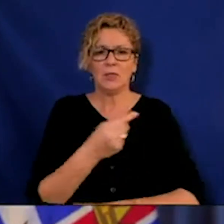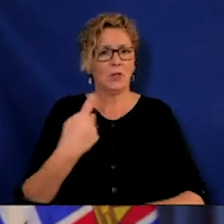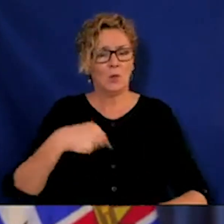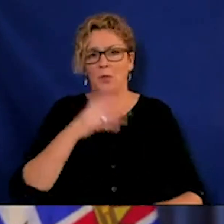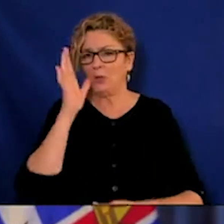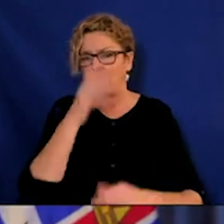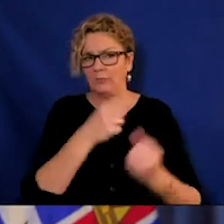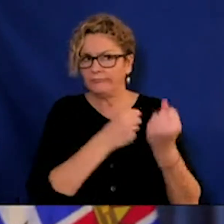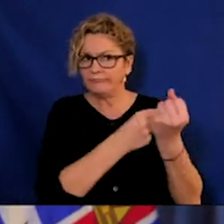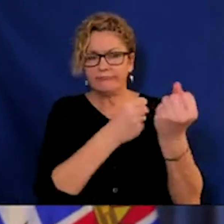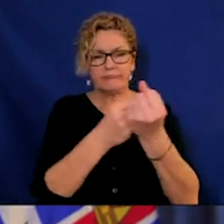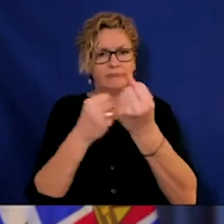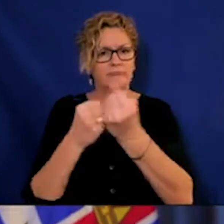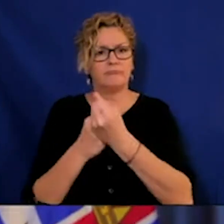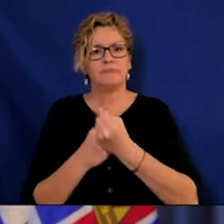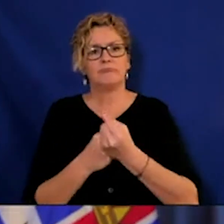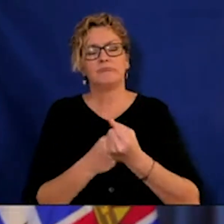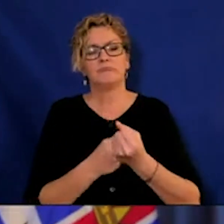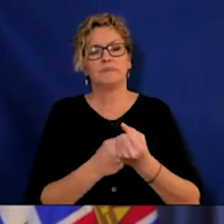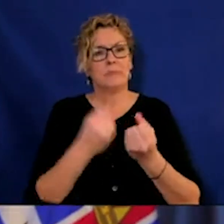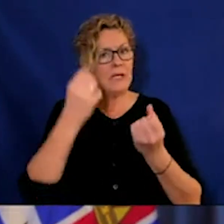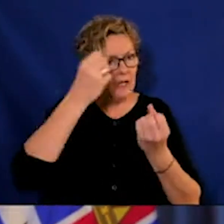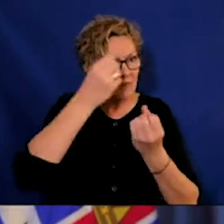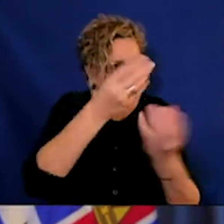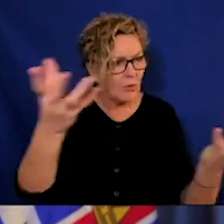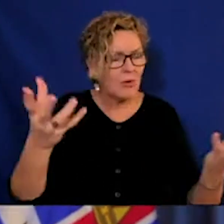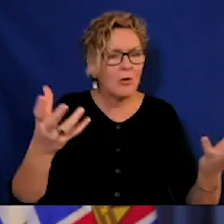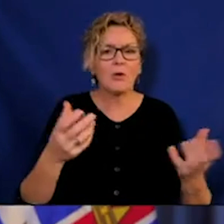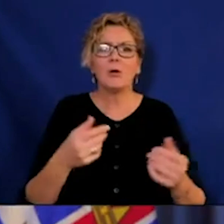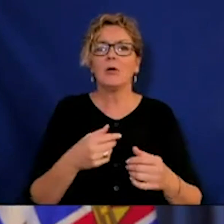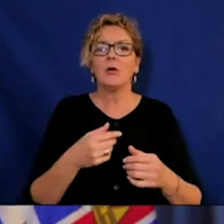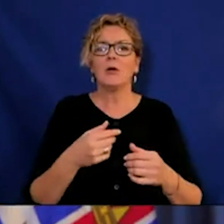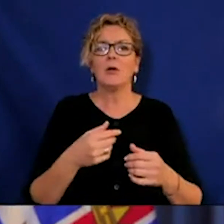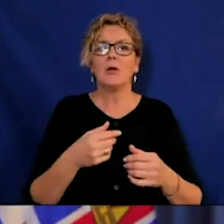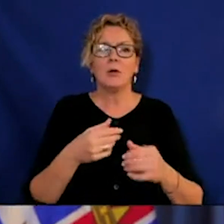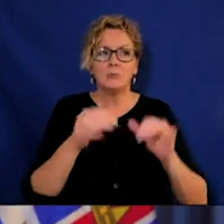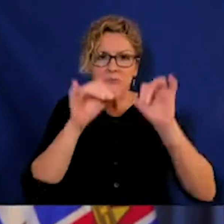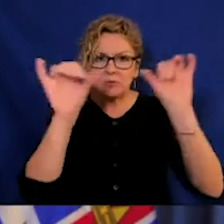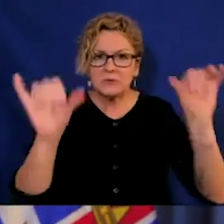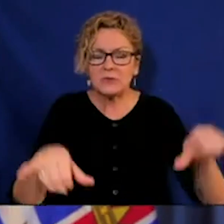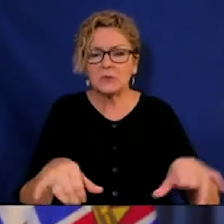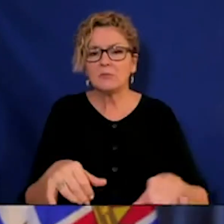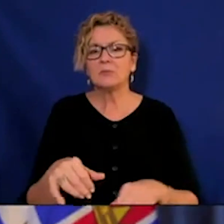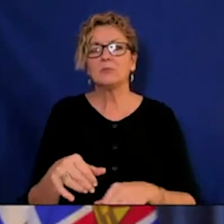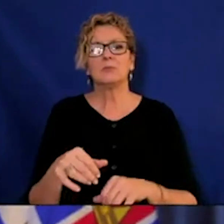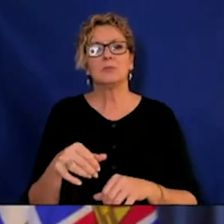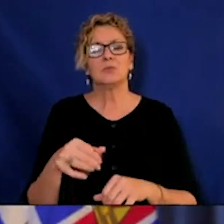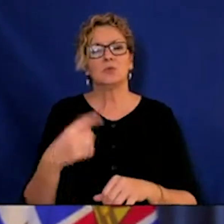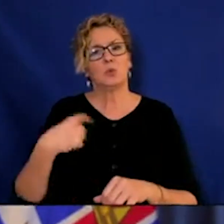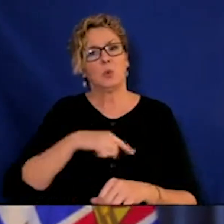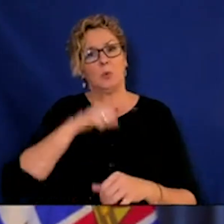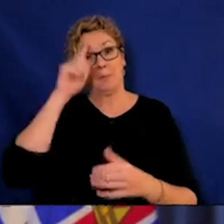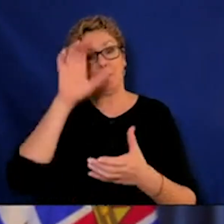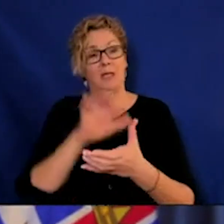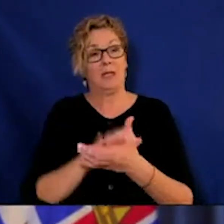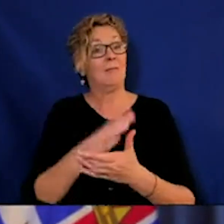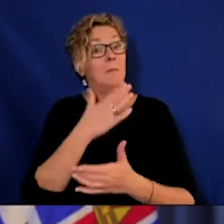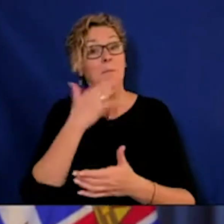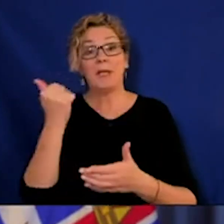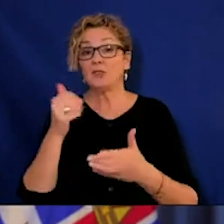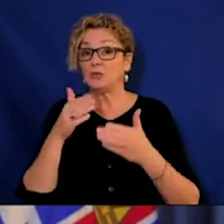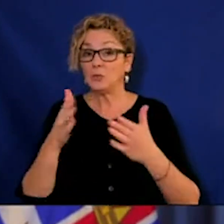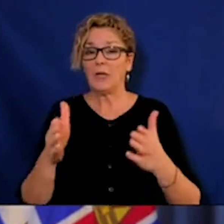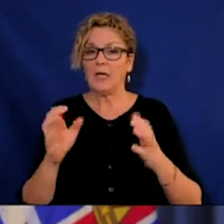because, and the way to do that is to engage, is to educate, and to